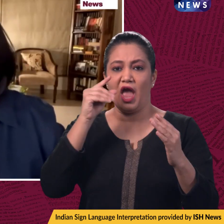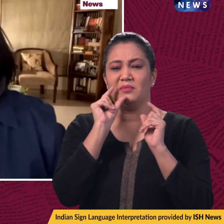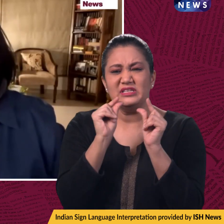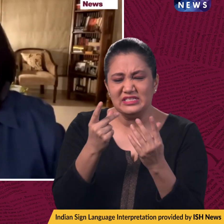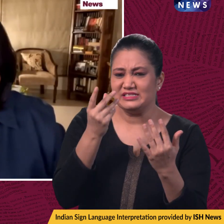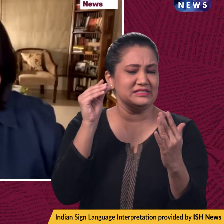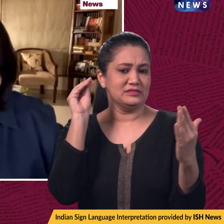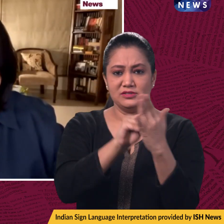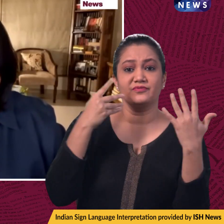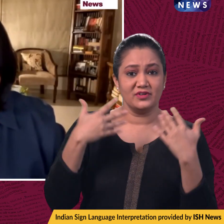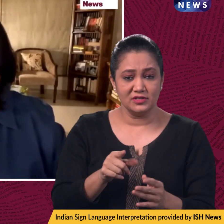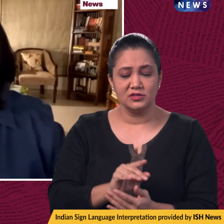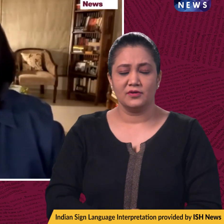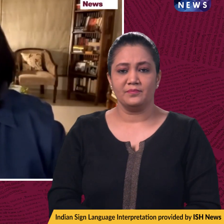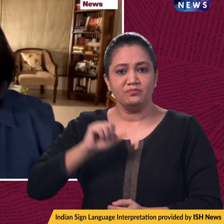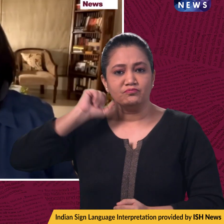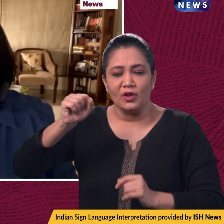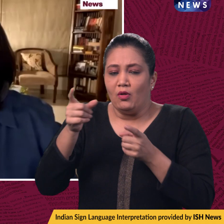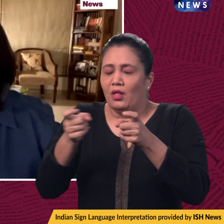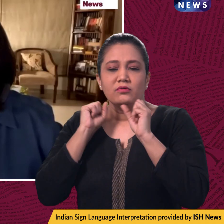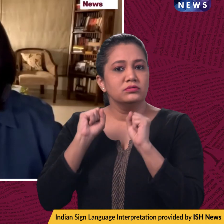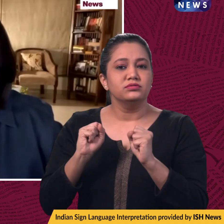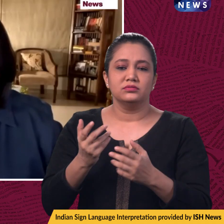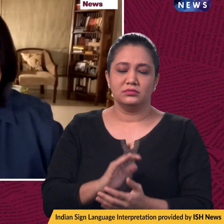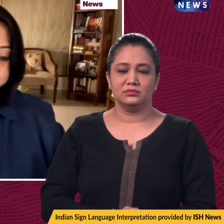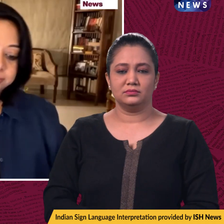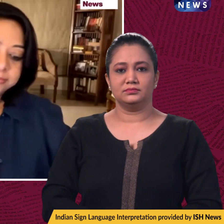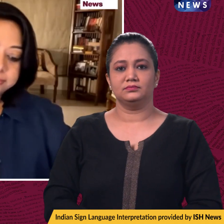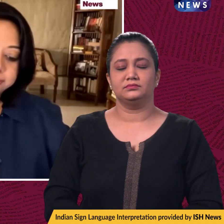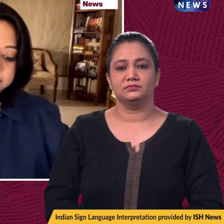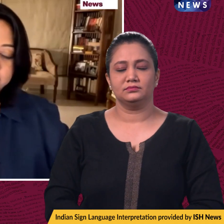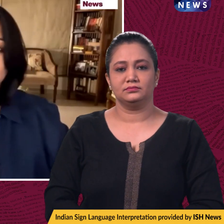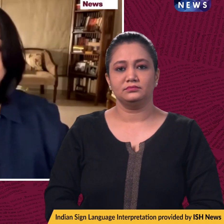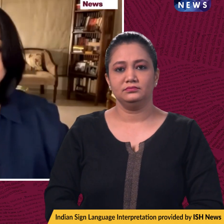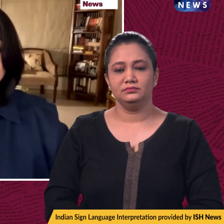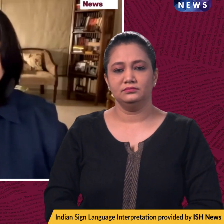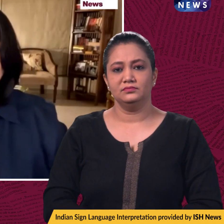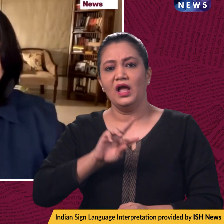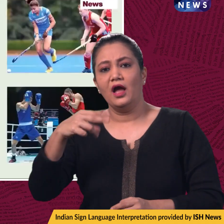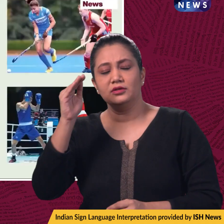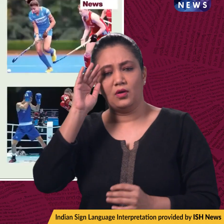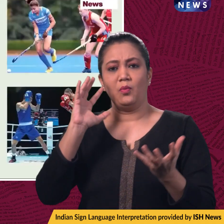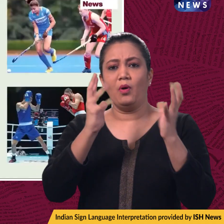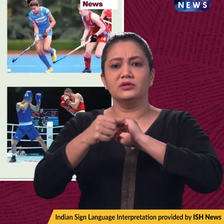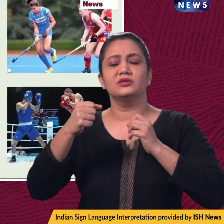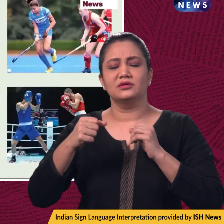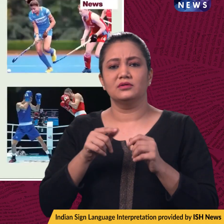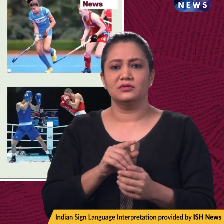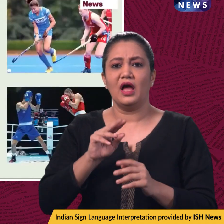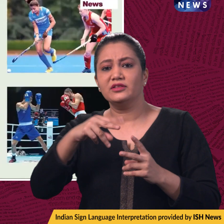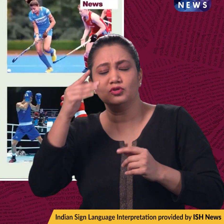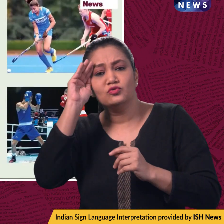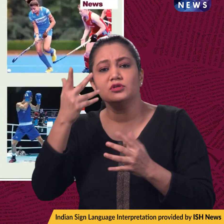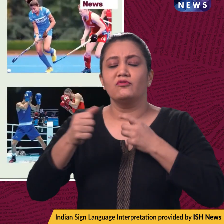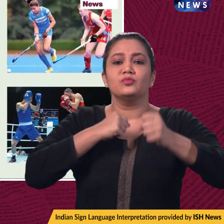of emergency in the capital and said protesters were out of control. Quick update on what's going on in the world of